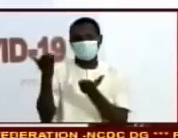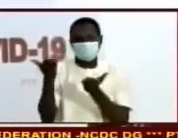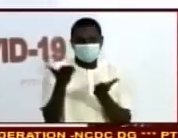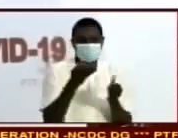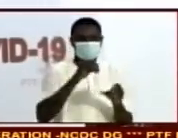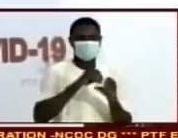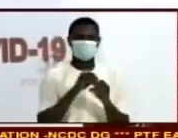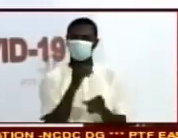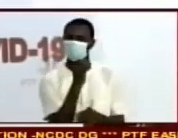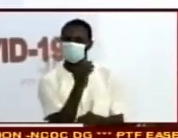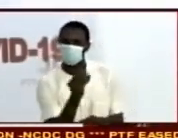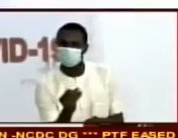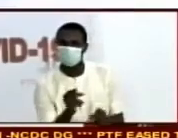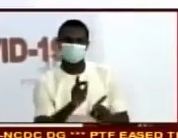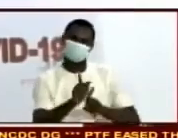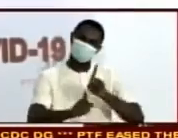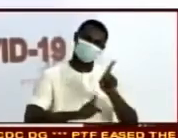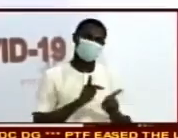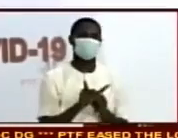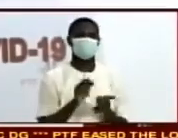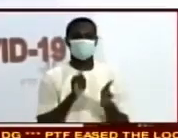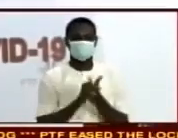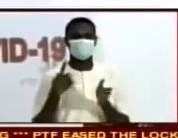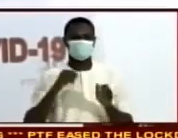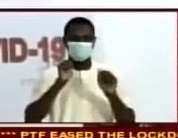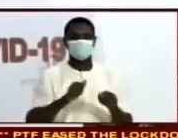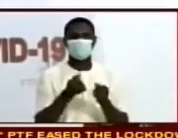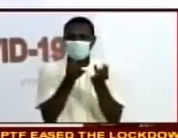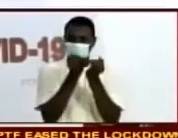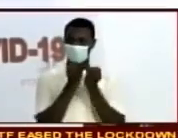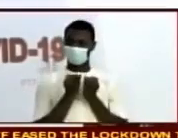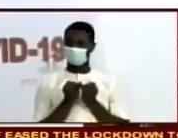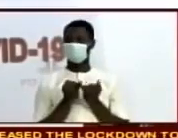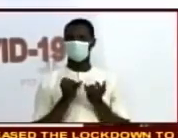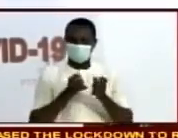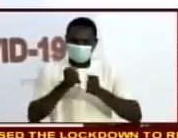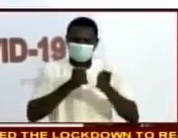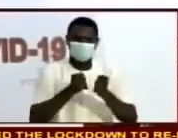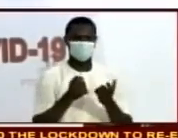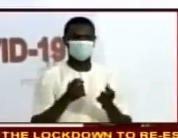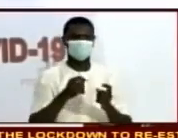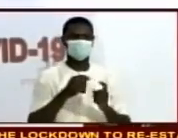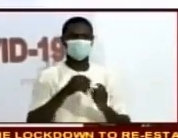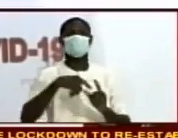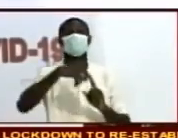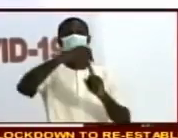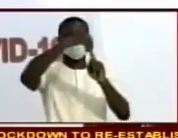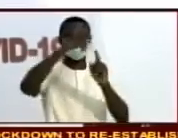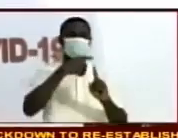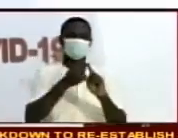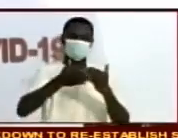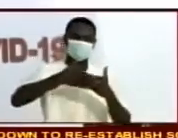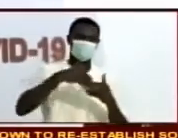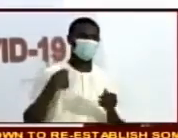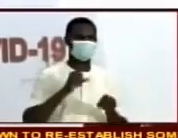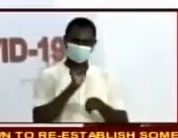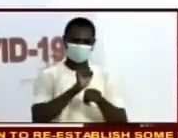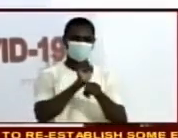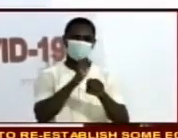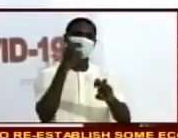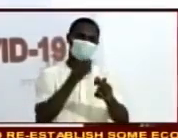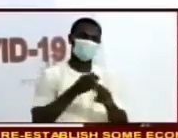much as we can manage. But we're doing everything possible. Of course, there are also